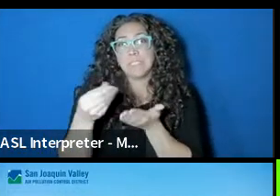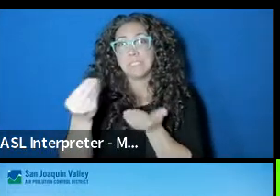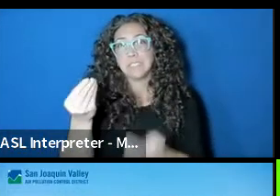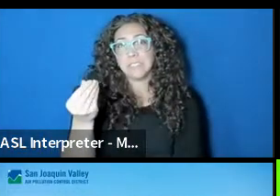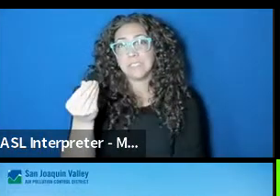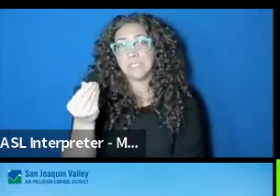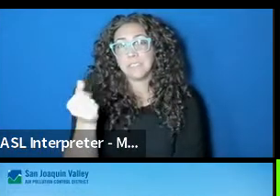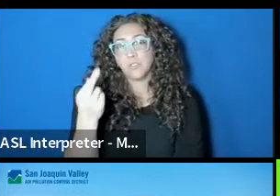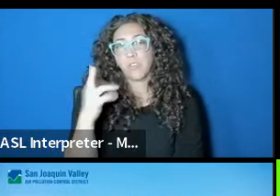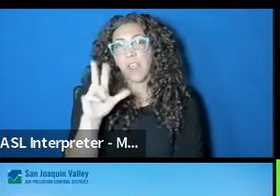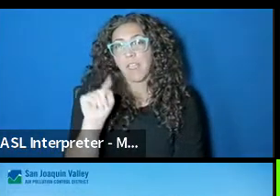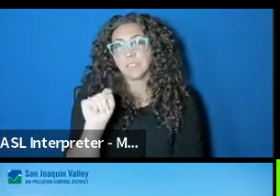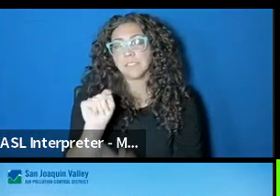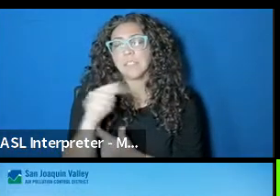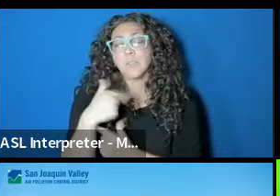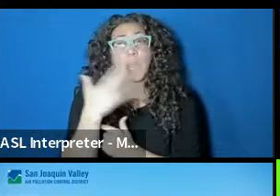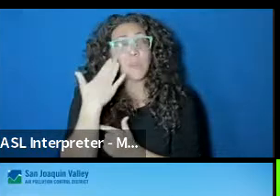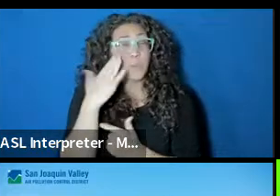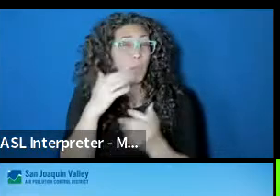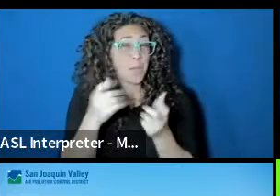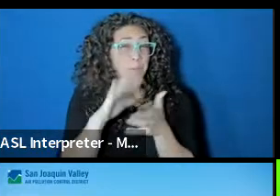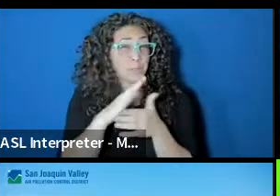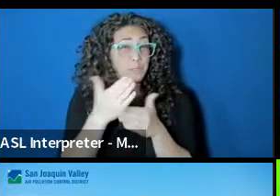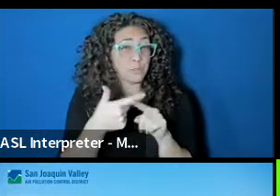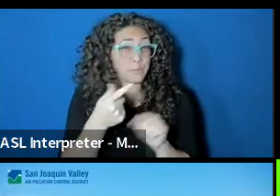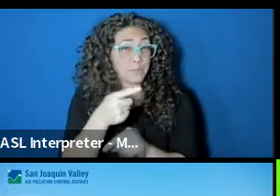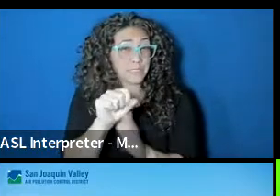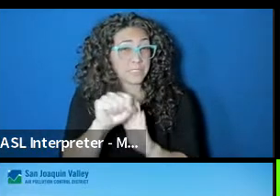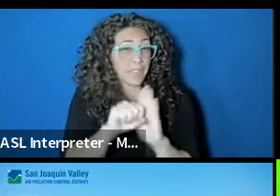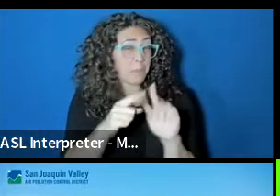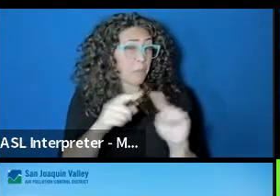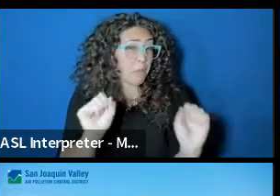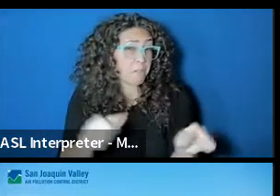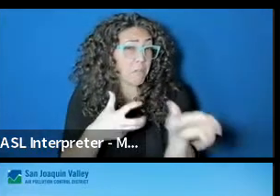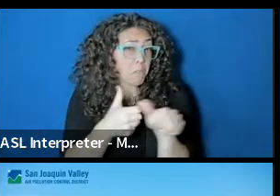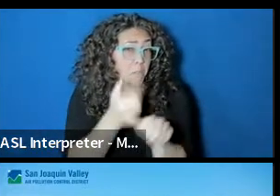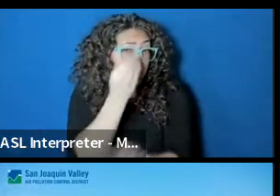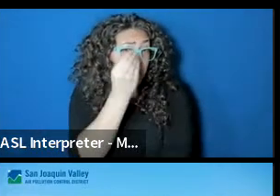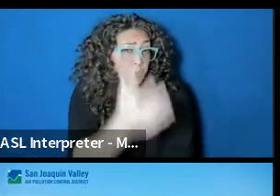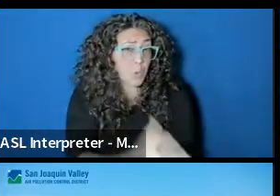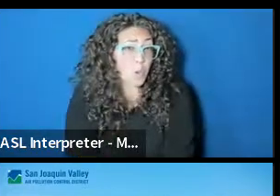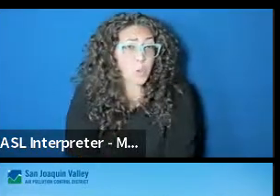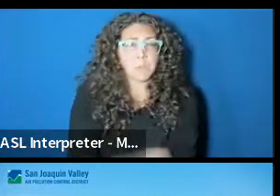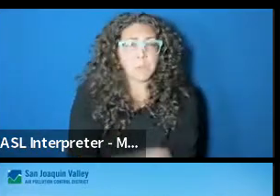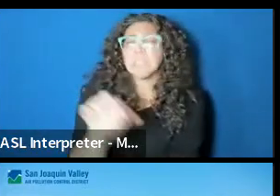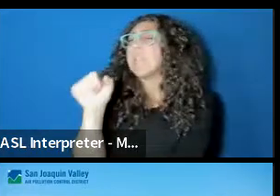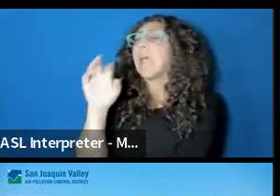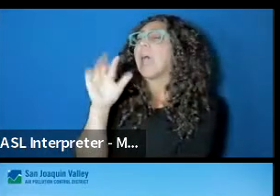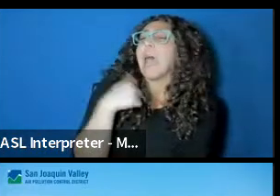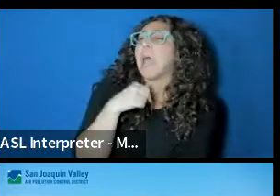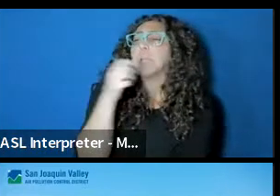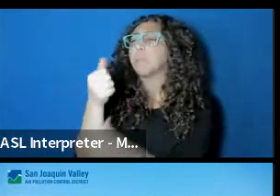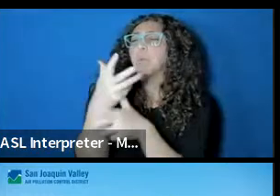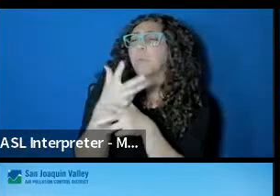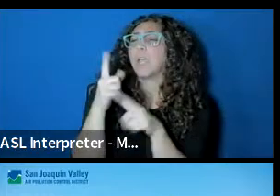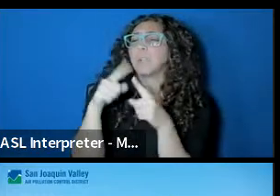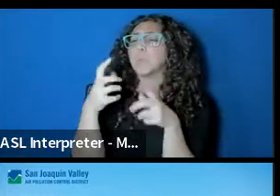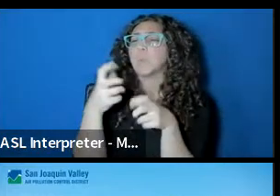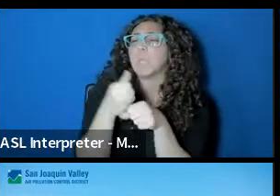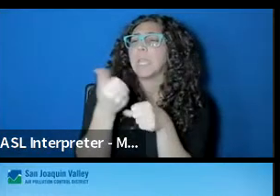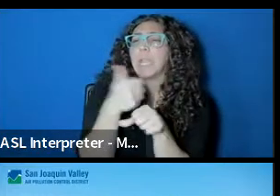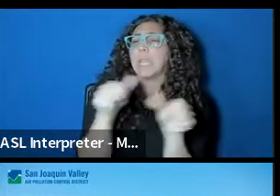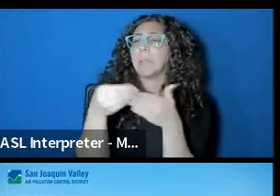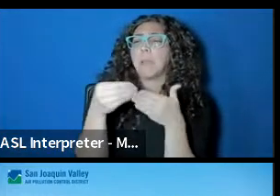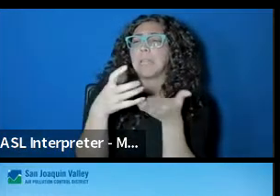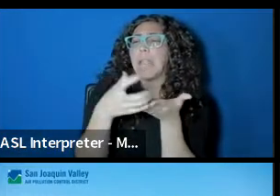kind of just from the state, but I can follow up on that and let you know. Yeah, so I'm not prepared to take any money out until